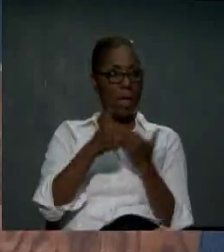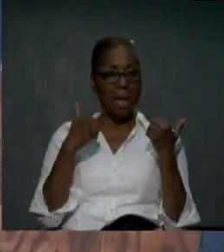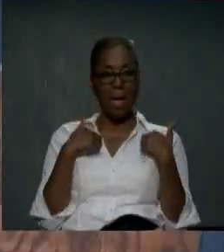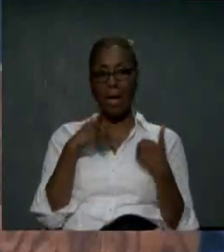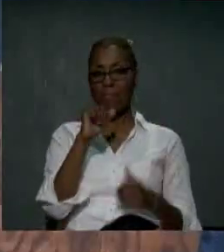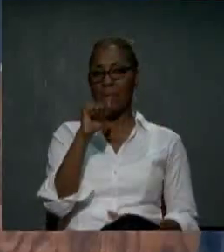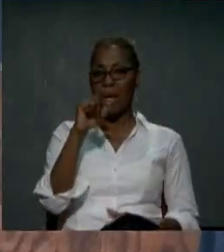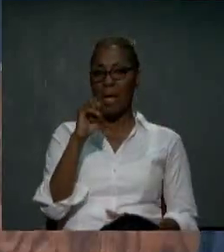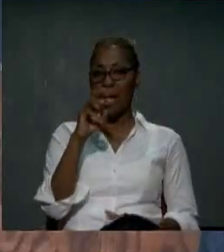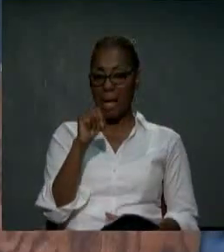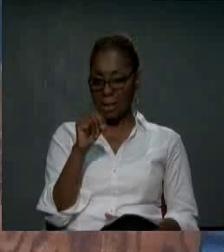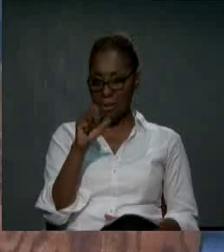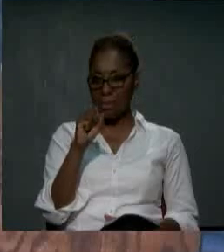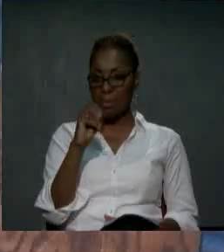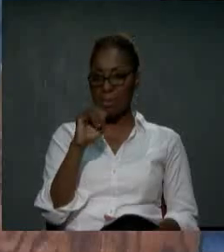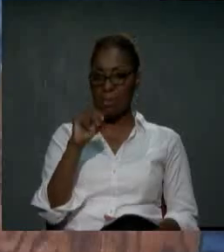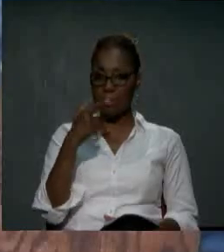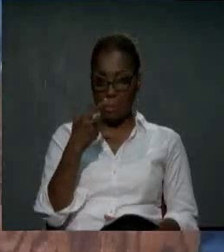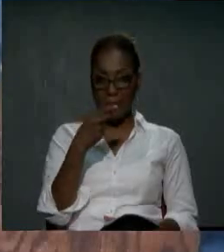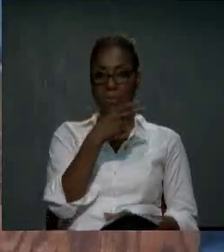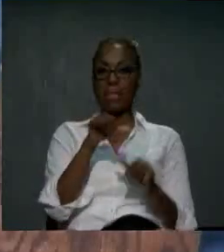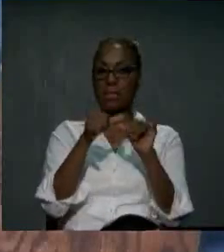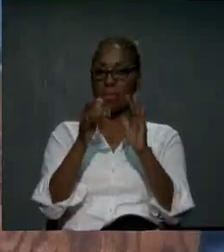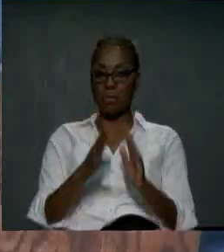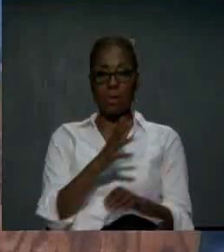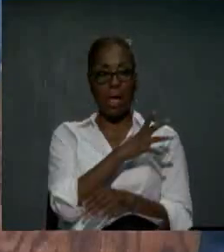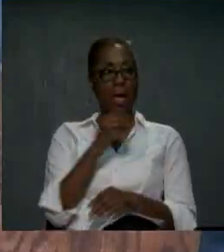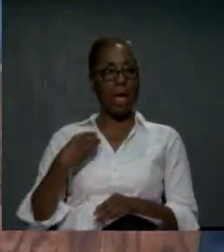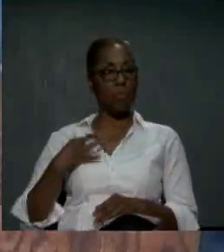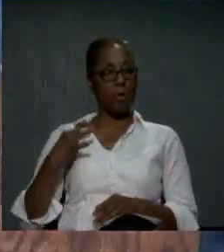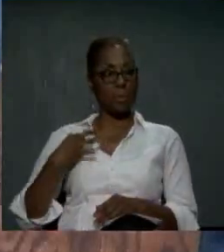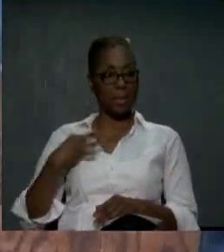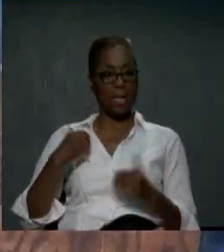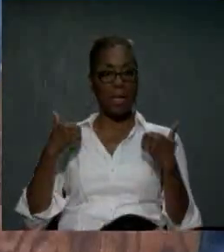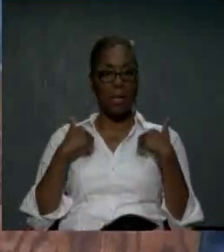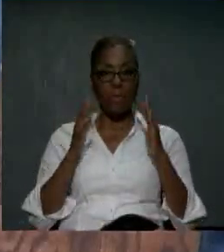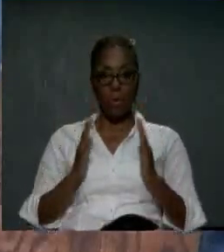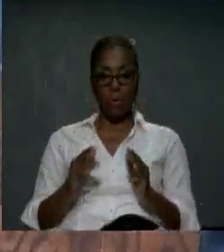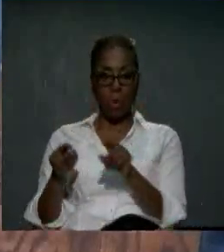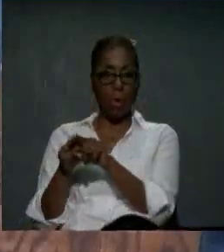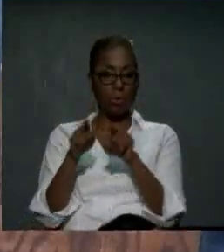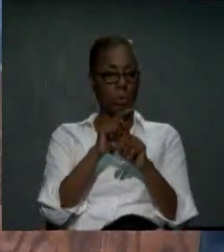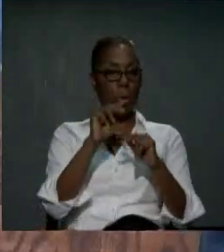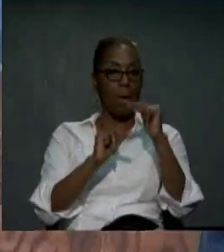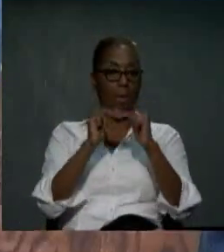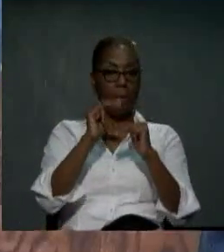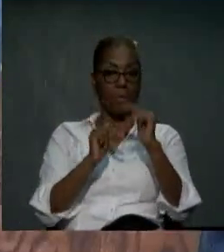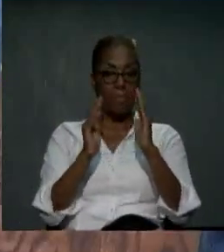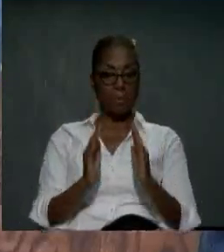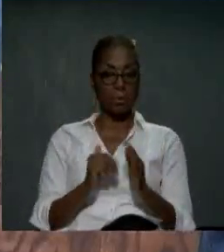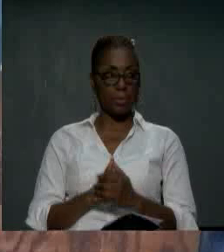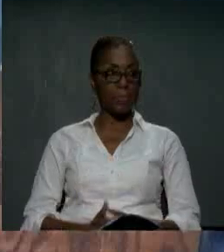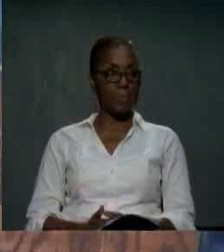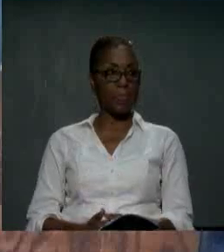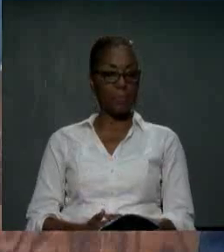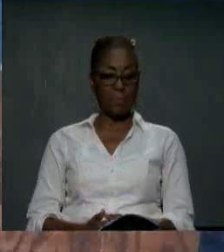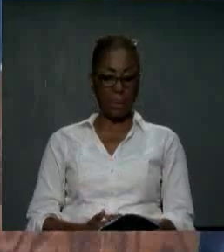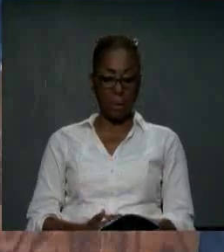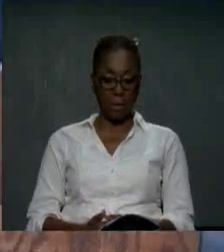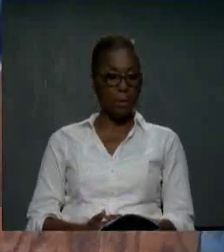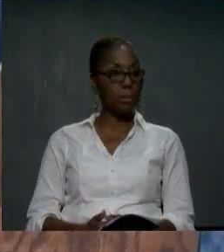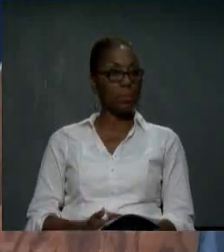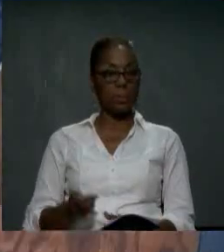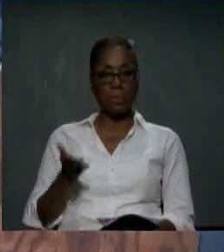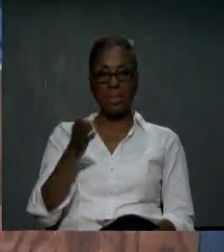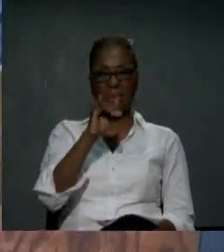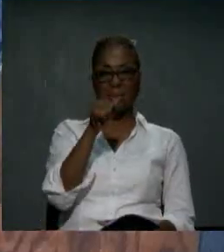civil engineer. McKinley Adams is representing the owner. He's also the builder. Jess Griffin. This